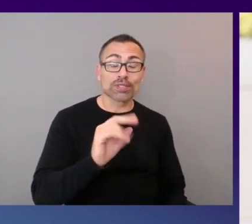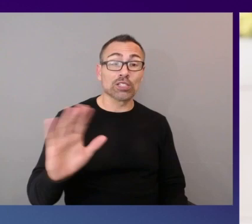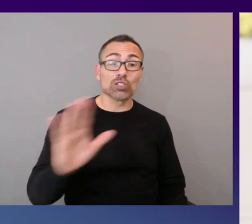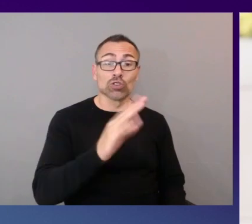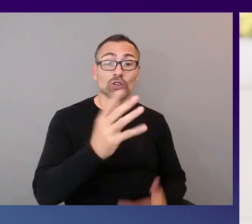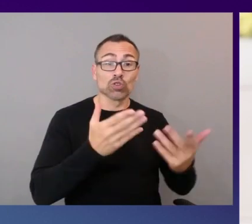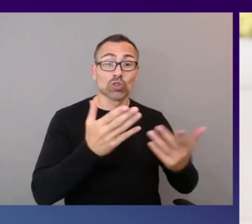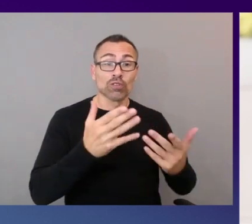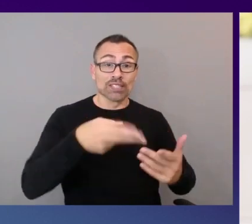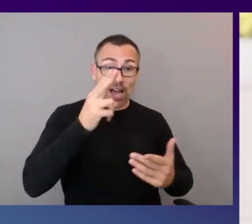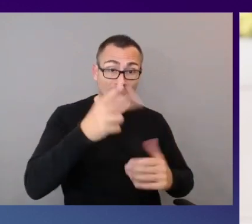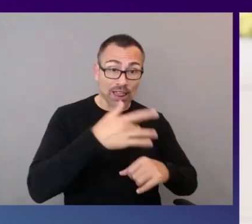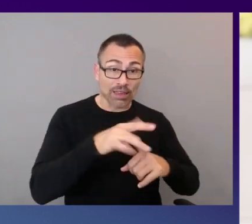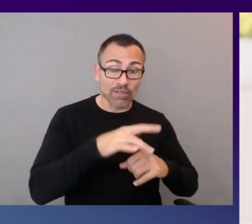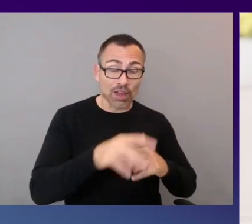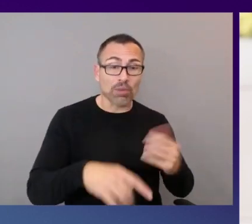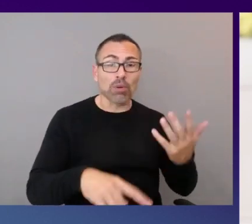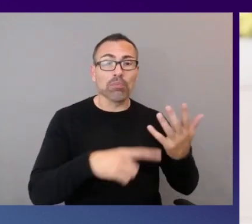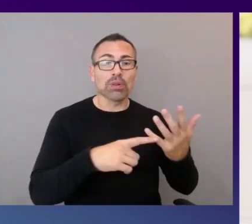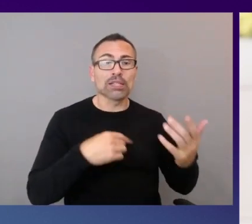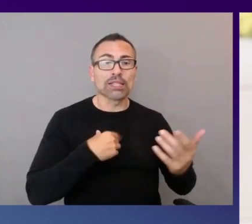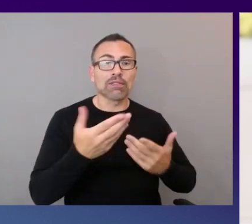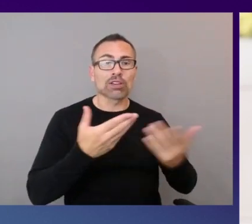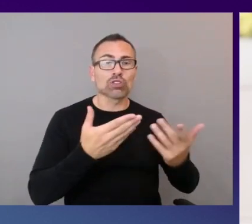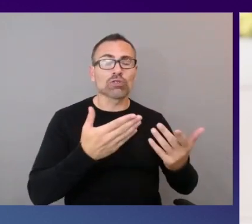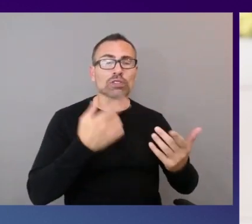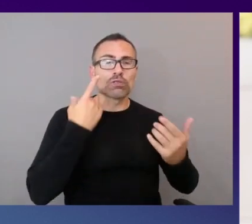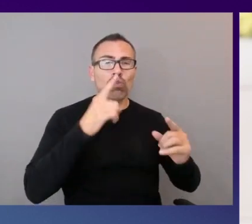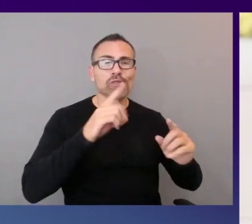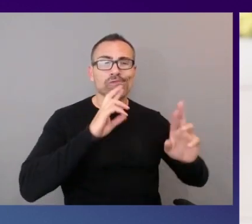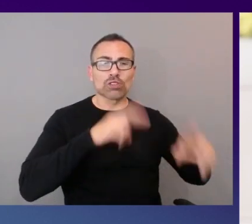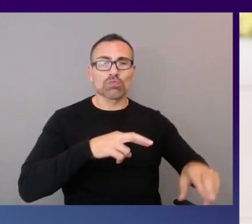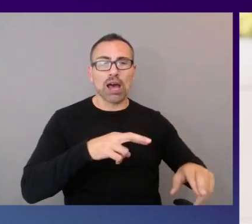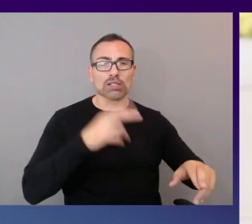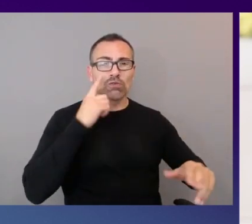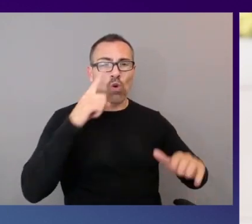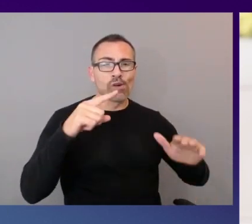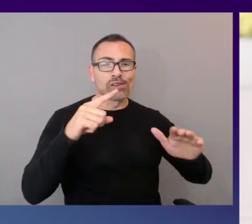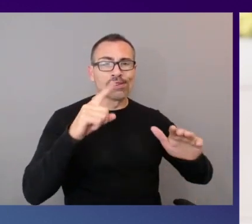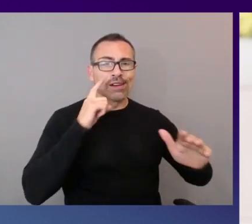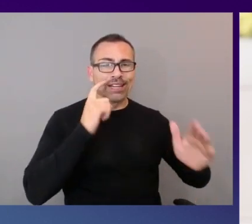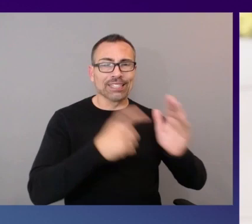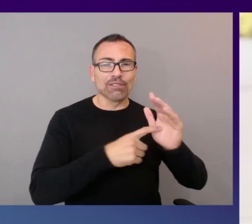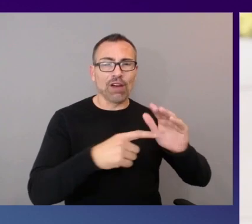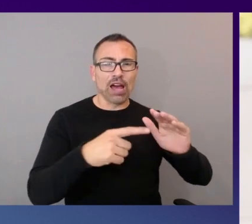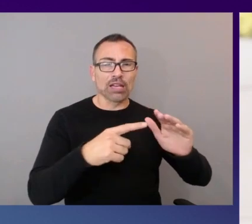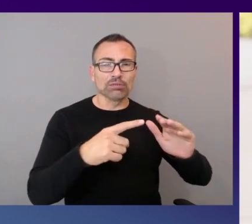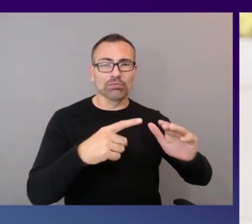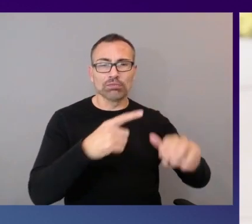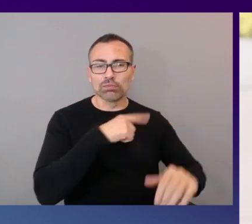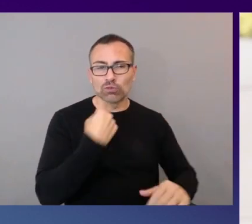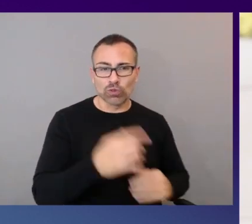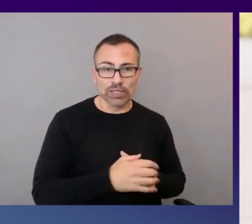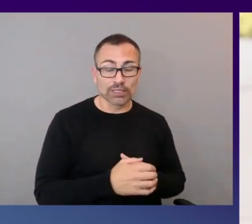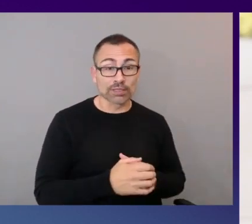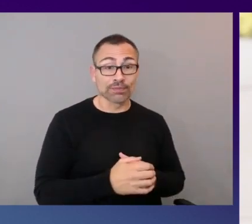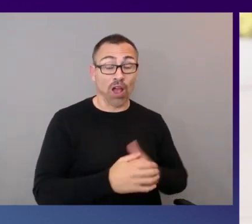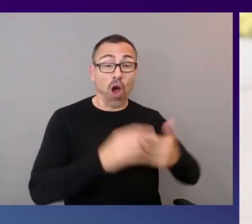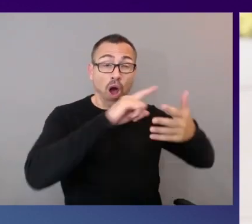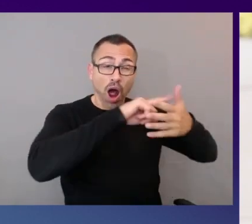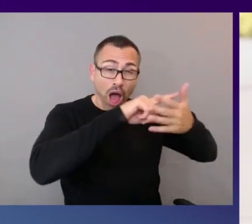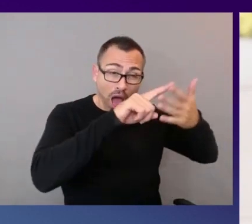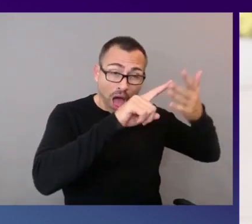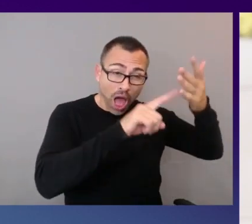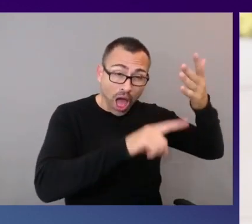a robust program around incident response, right? All that stuff stays the same. It's just with the lens of generative